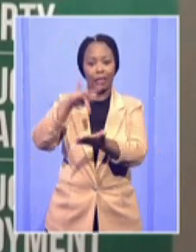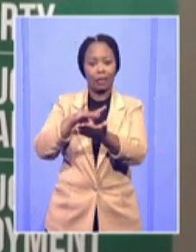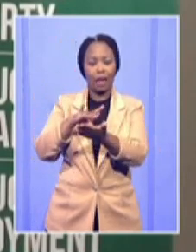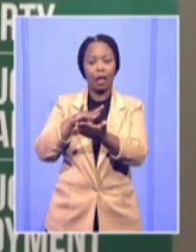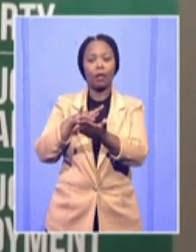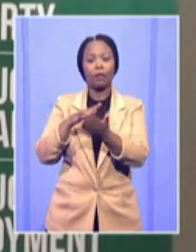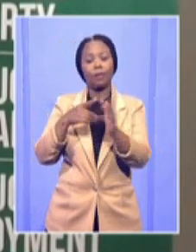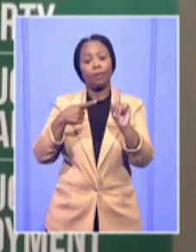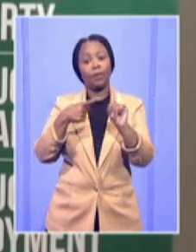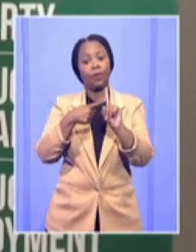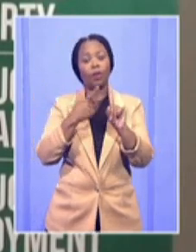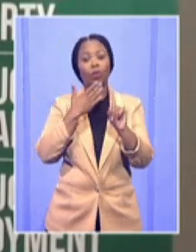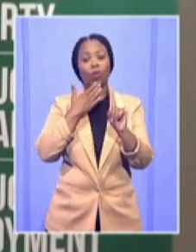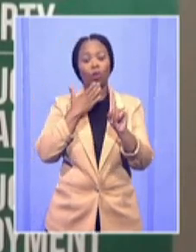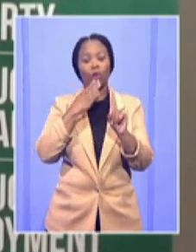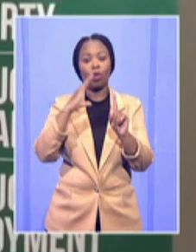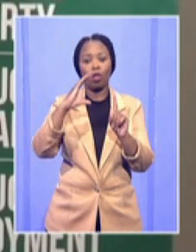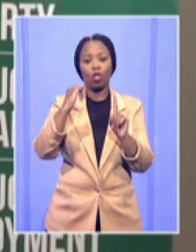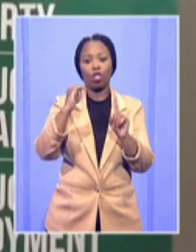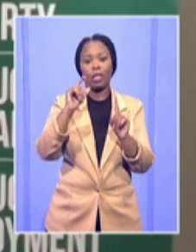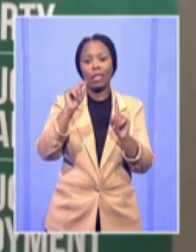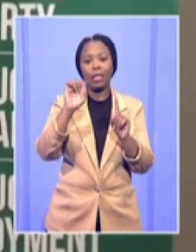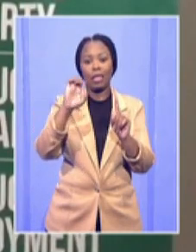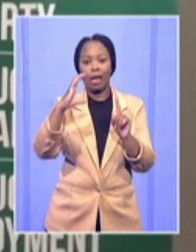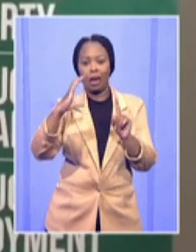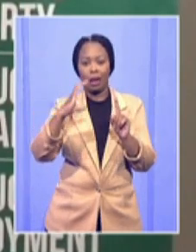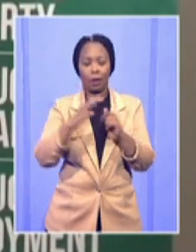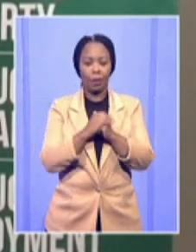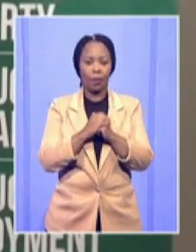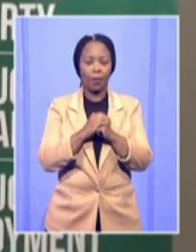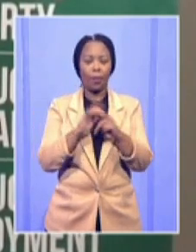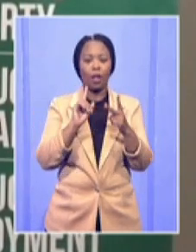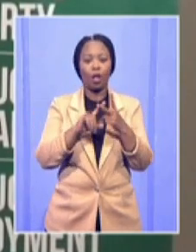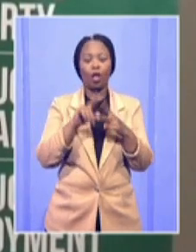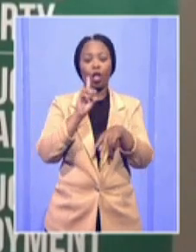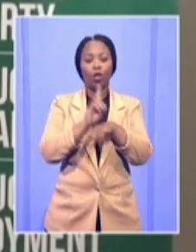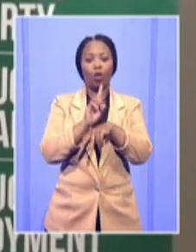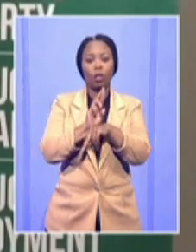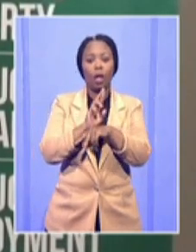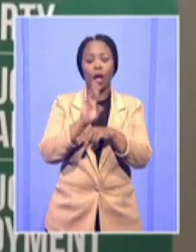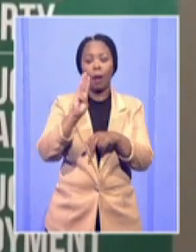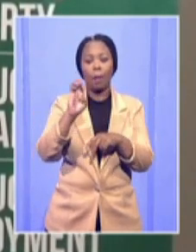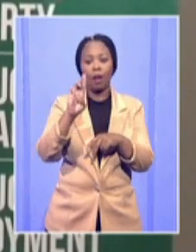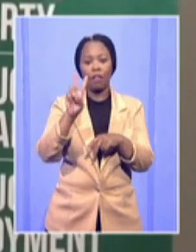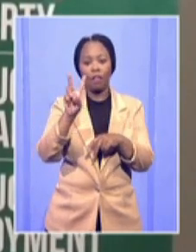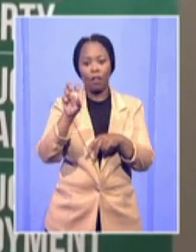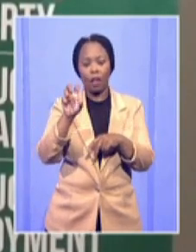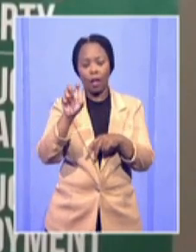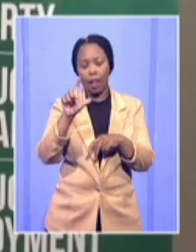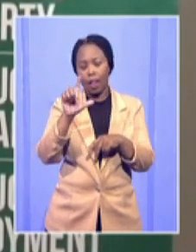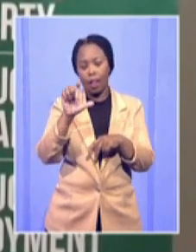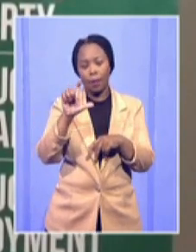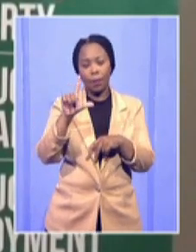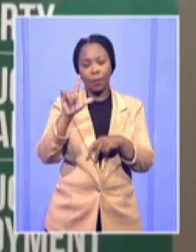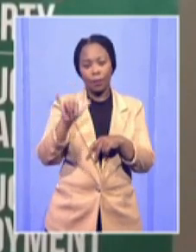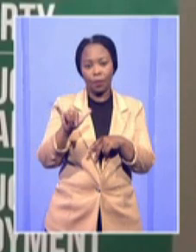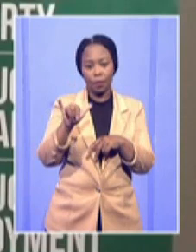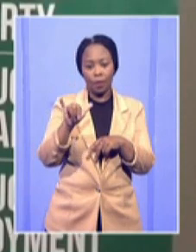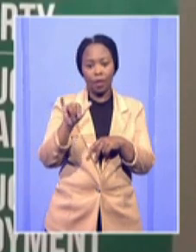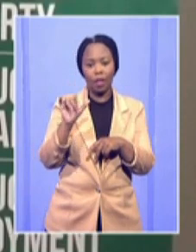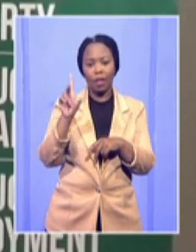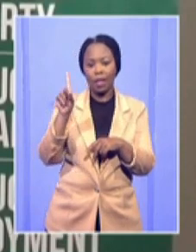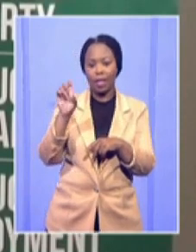commonly known as GTAC, and Dr. Beverly Demons. I call it